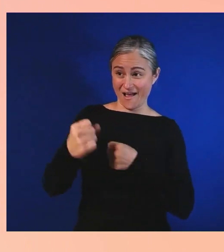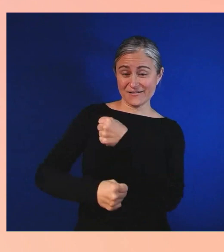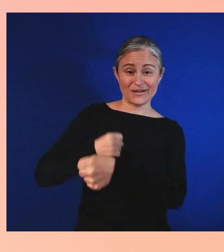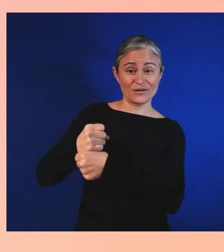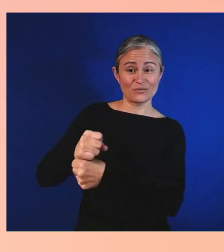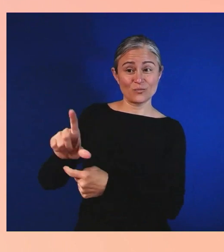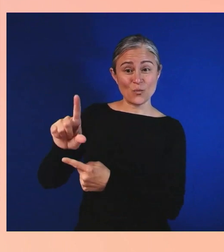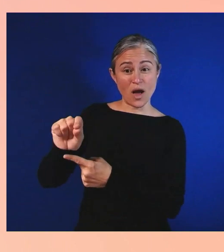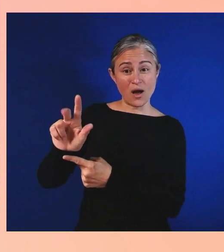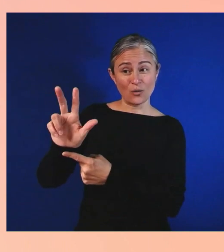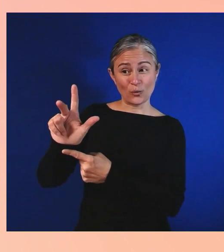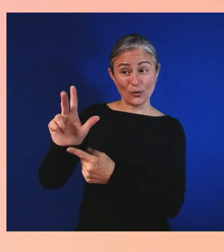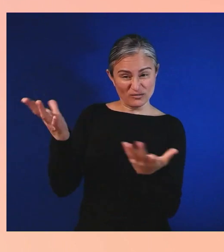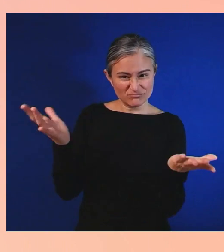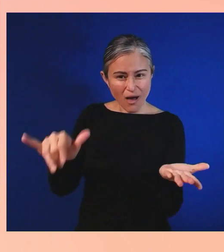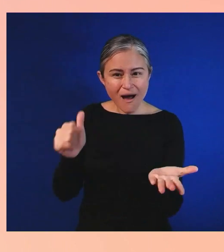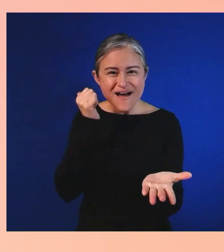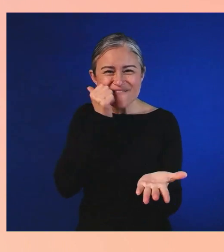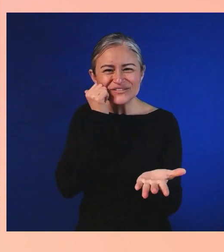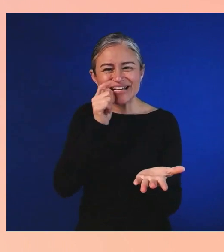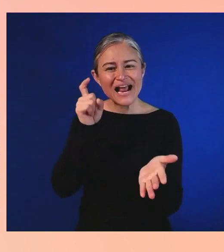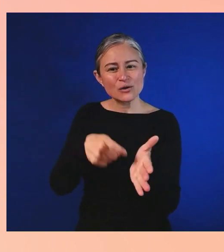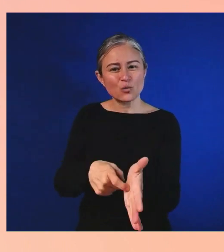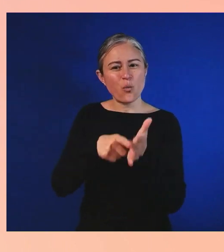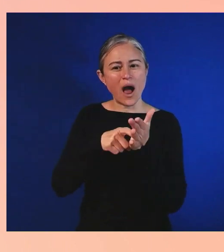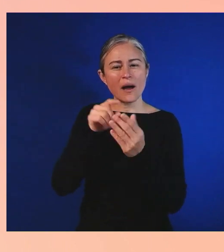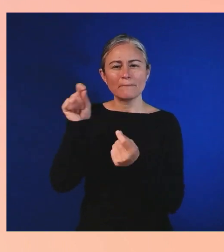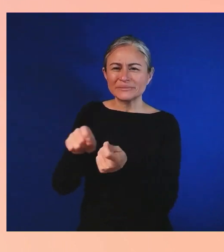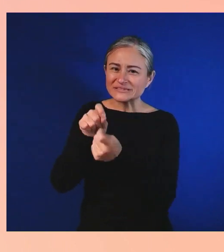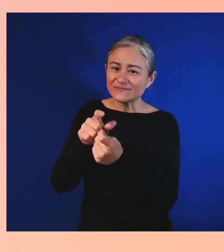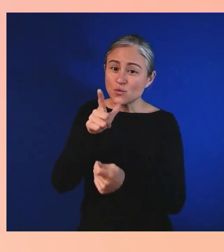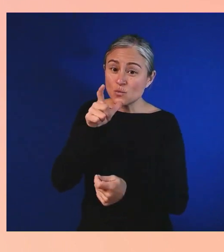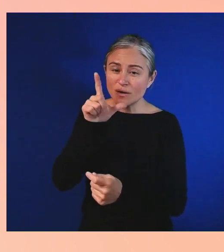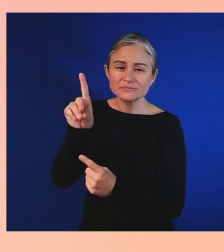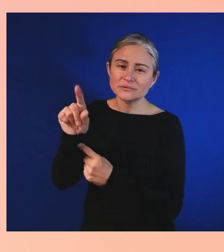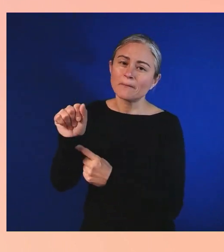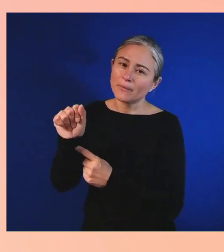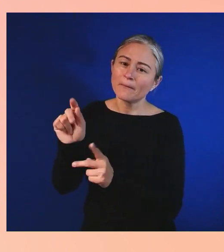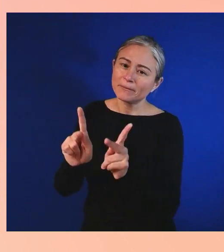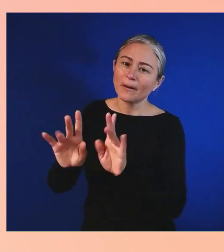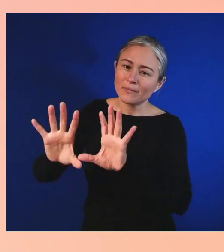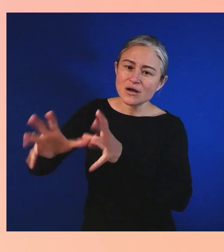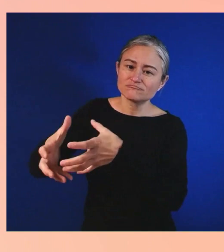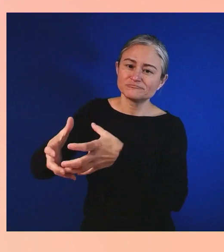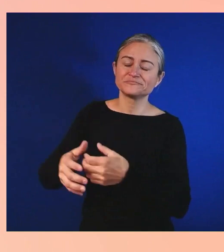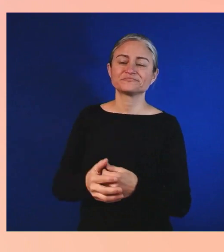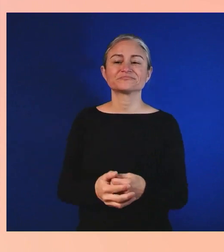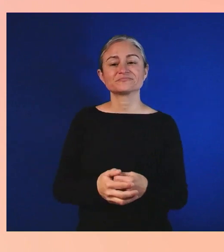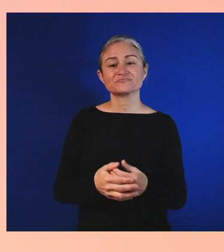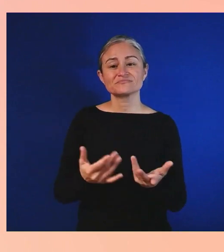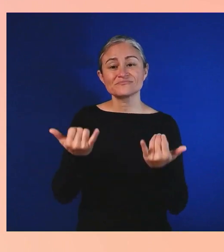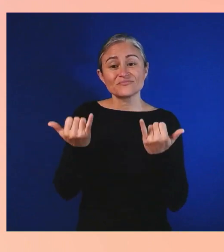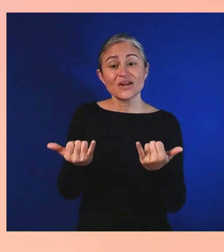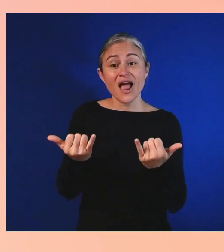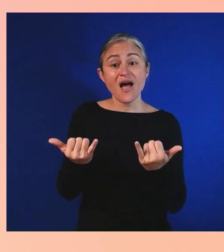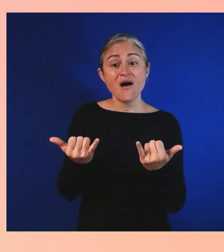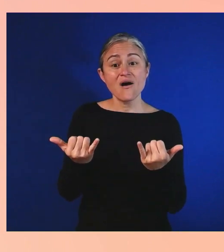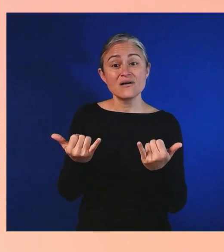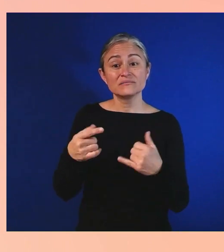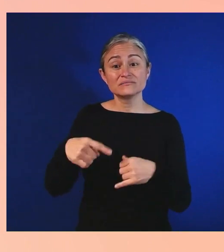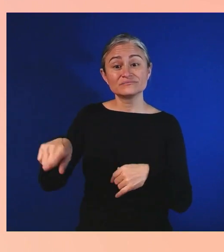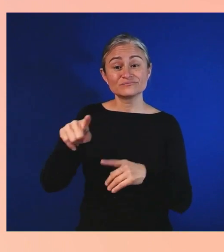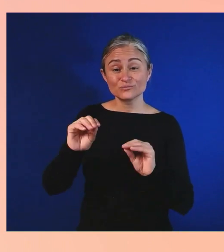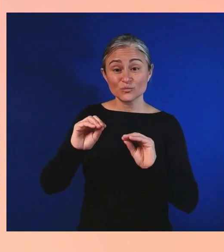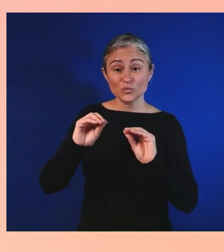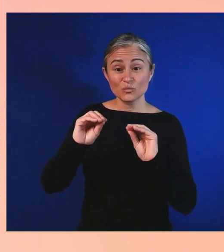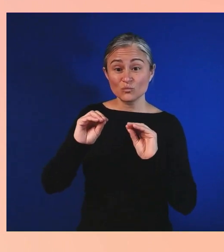for disabled people. There are no bills right now that are addressing this in the South. Like we're tracking policy throughout